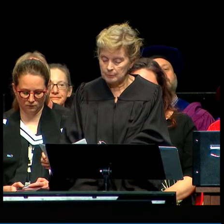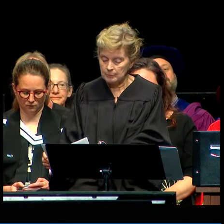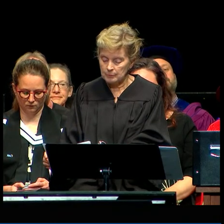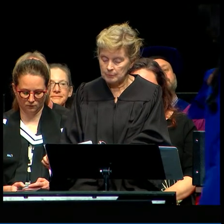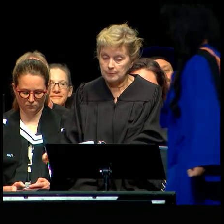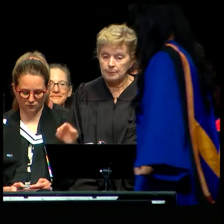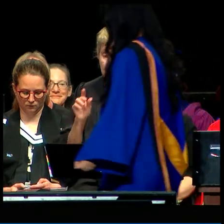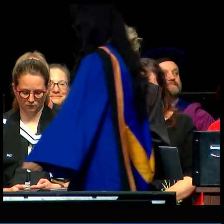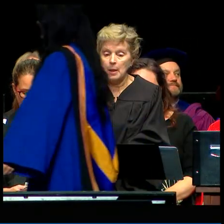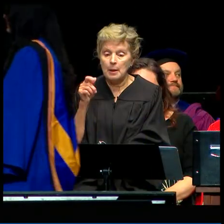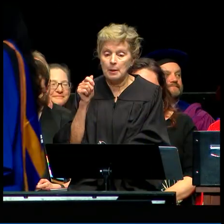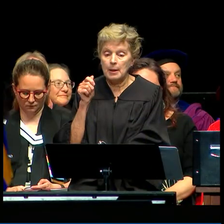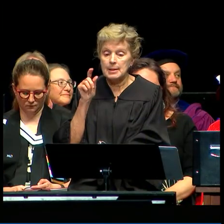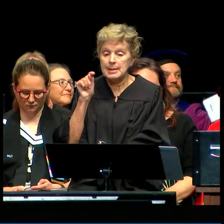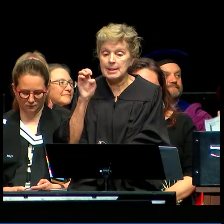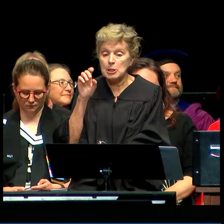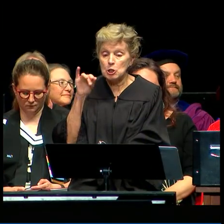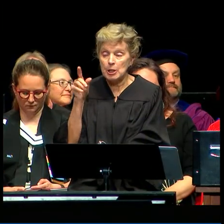Tejinder Daria.